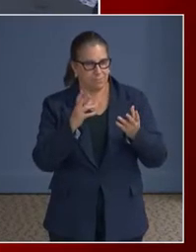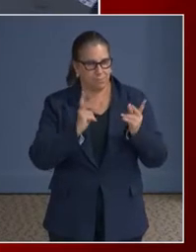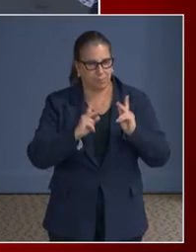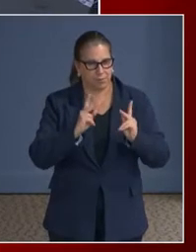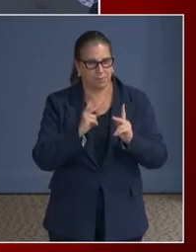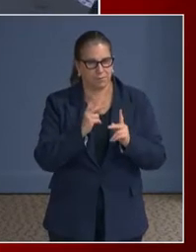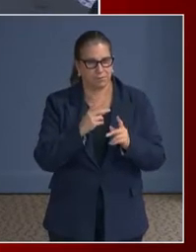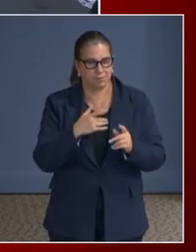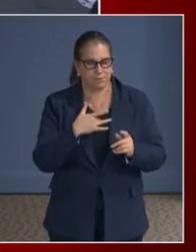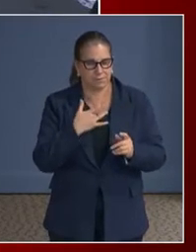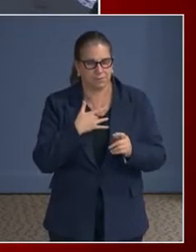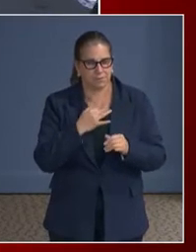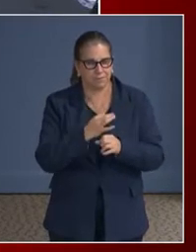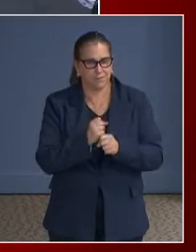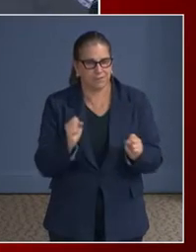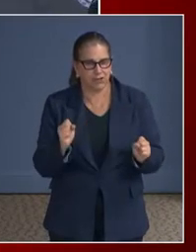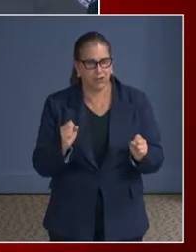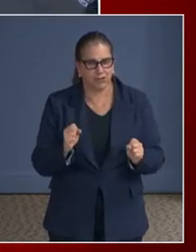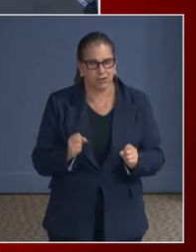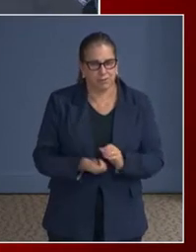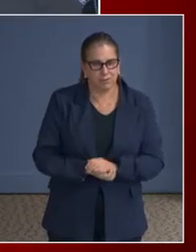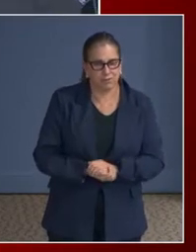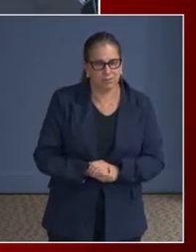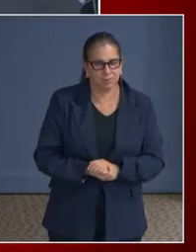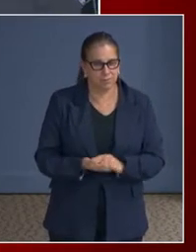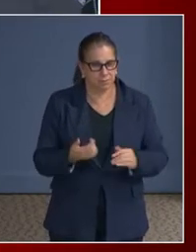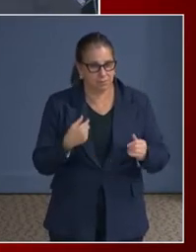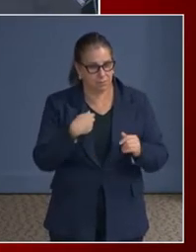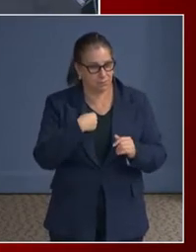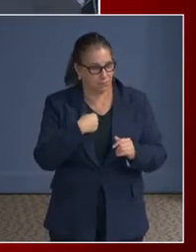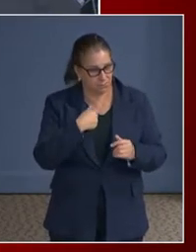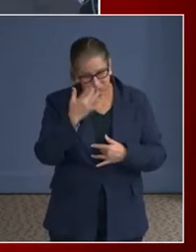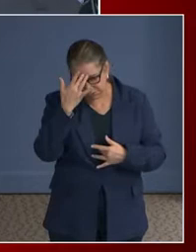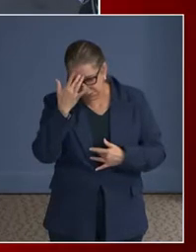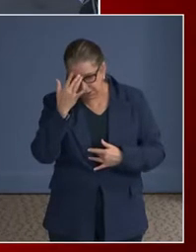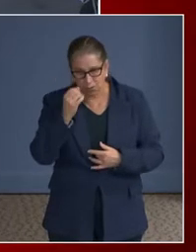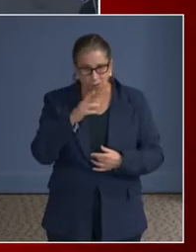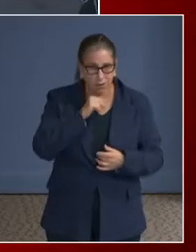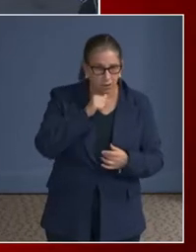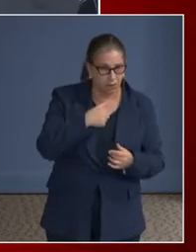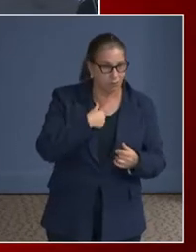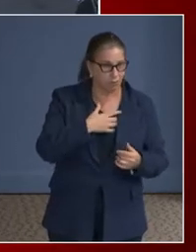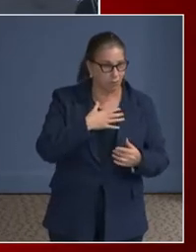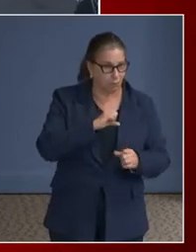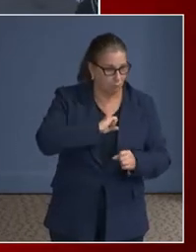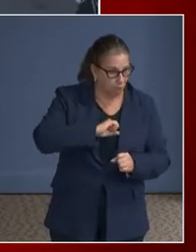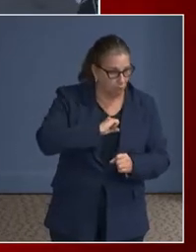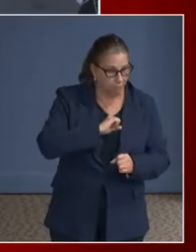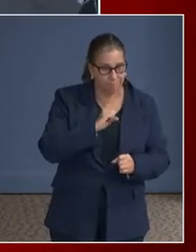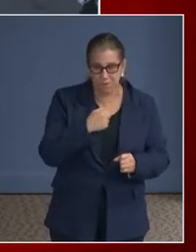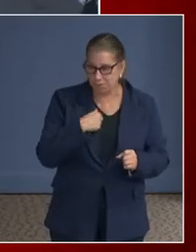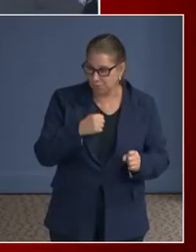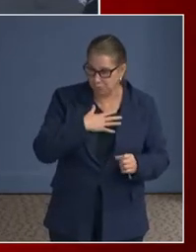people think about, do I have fever, do I have cough, do I have shortness of breath, those signs and symptoms of COVID that we introduced